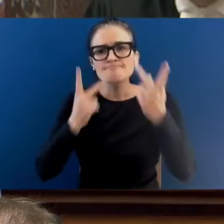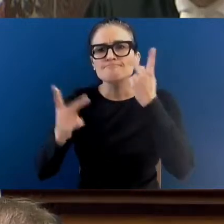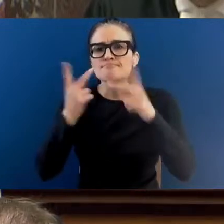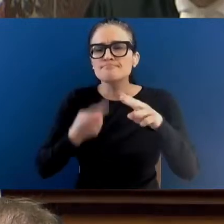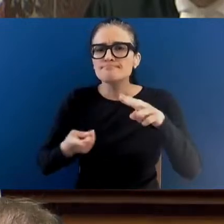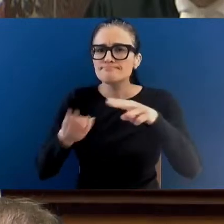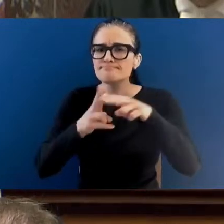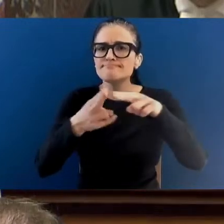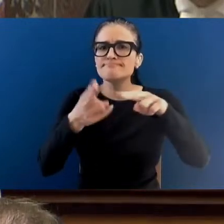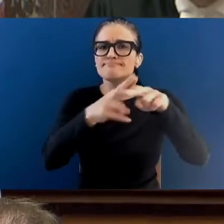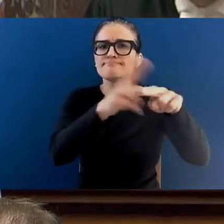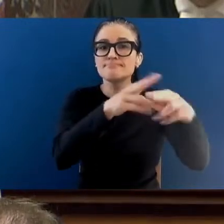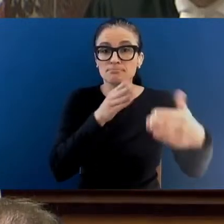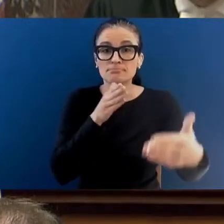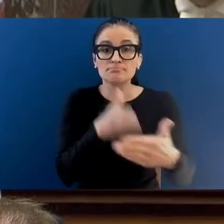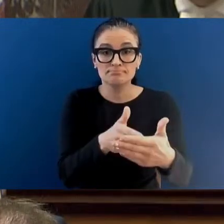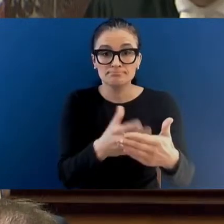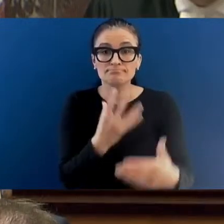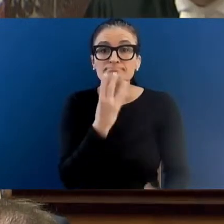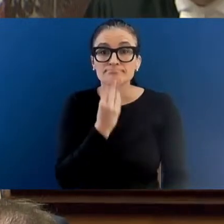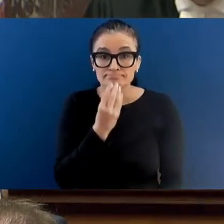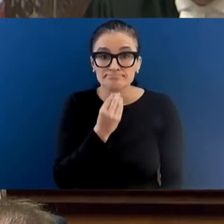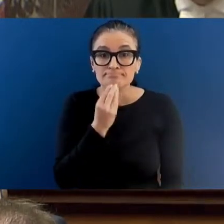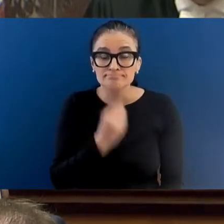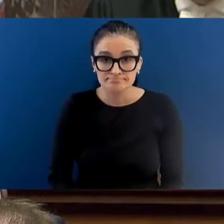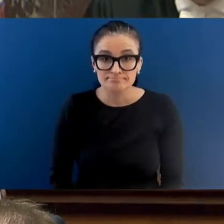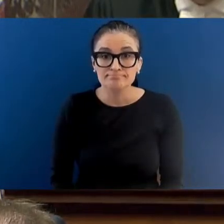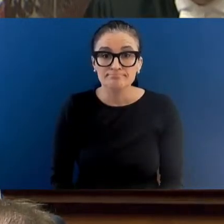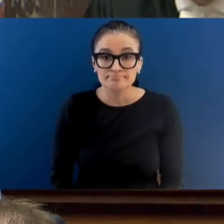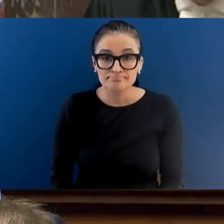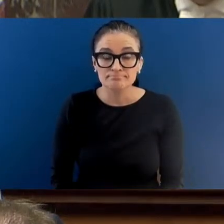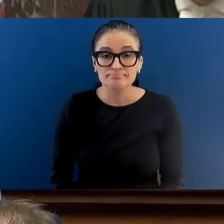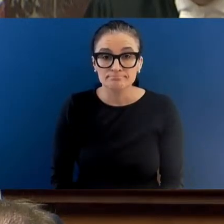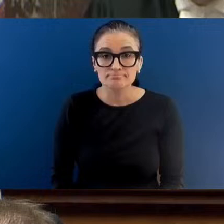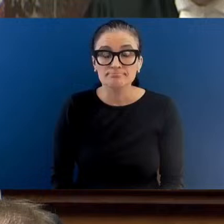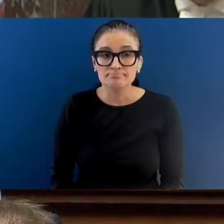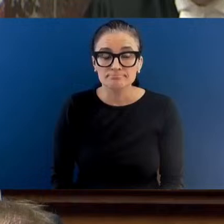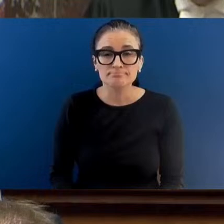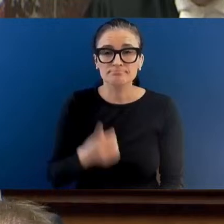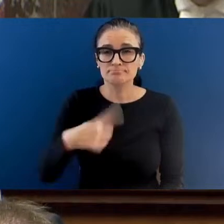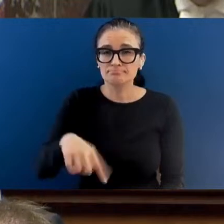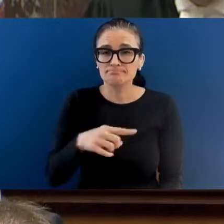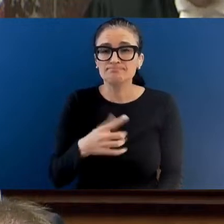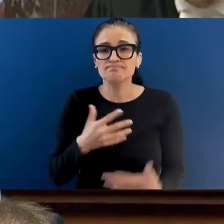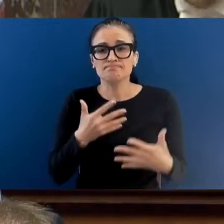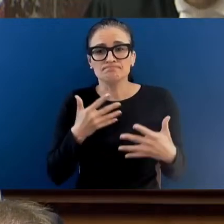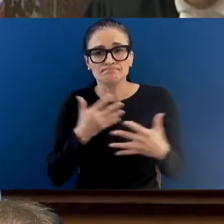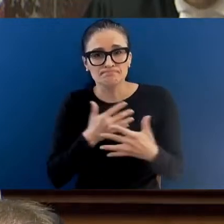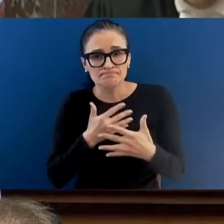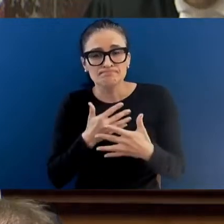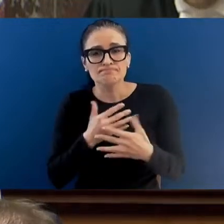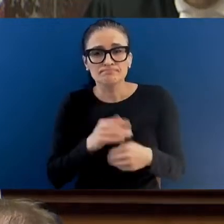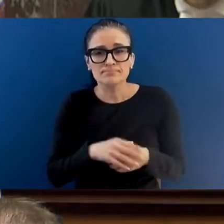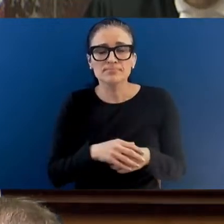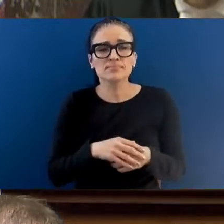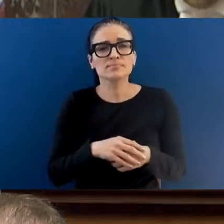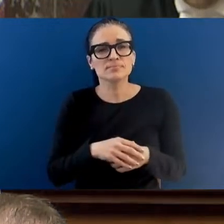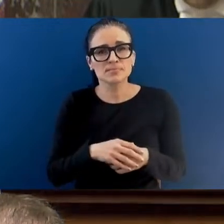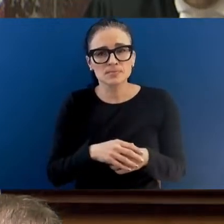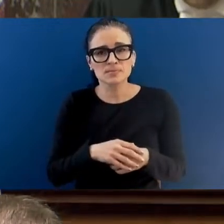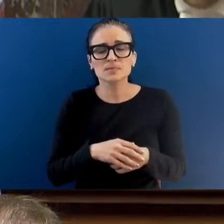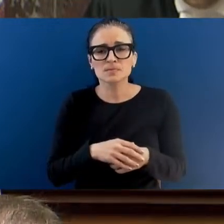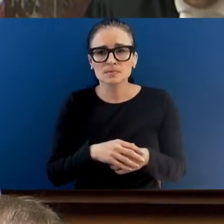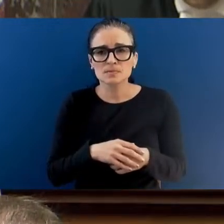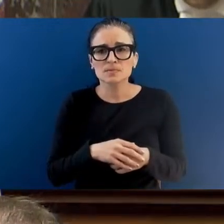government stands against anti-Semitism and the rise of it in this province, but it's not just that. We know that we have to use